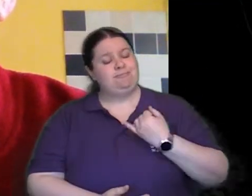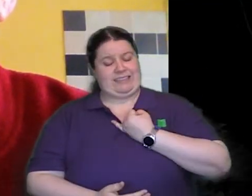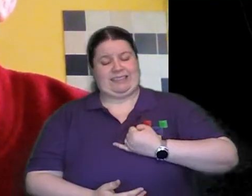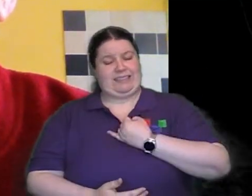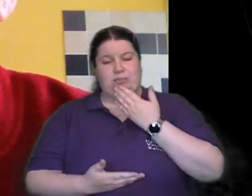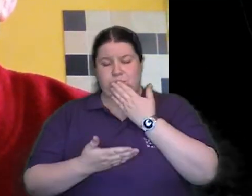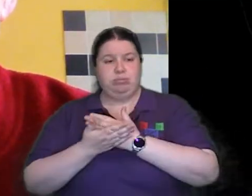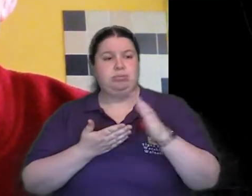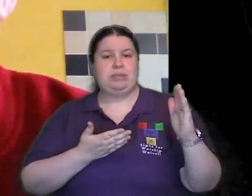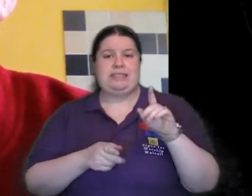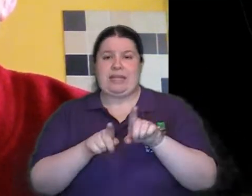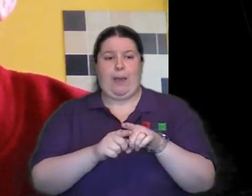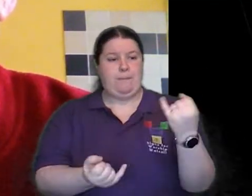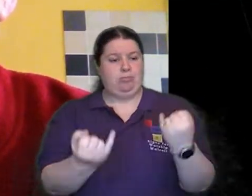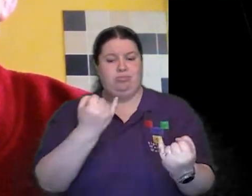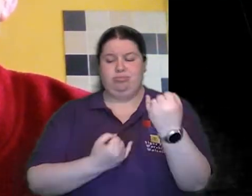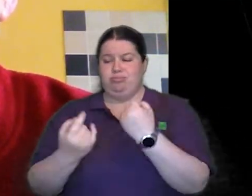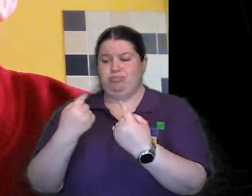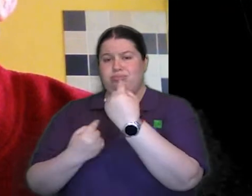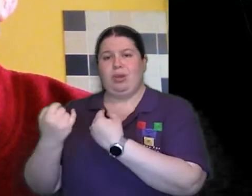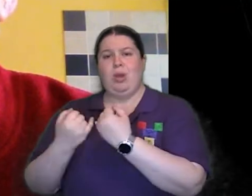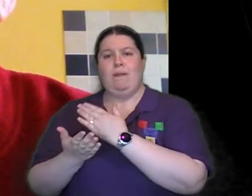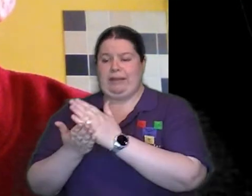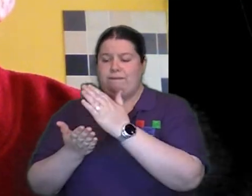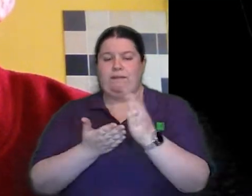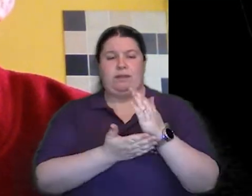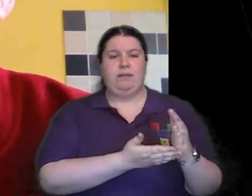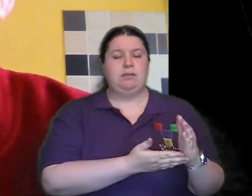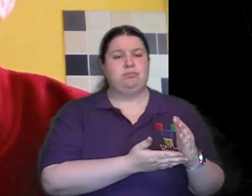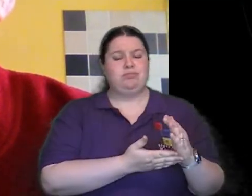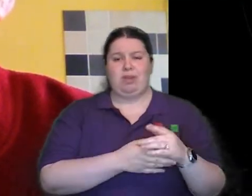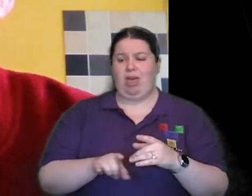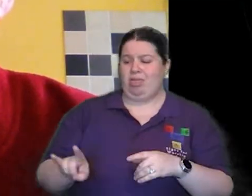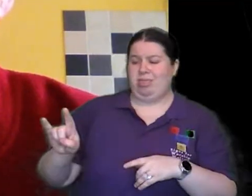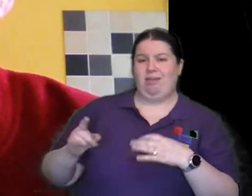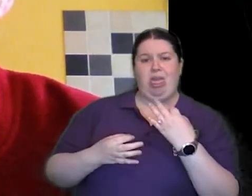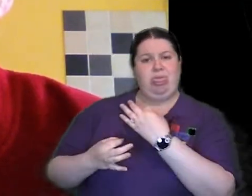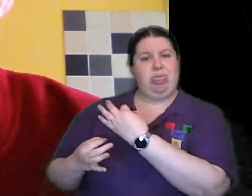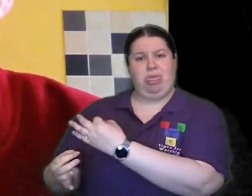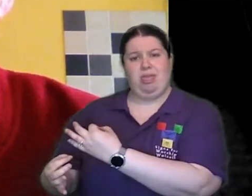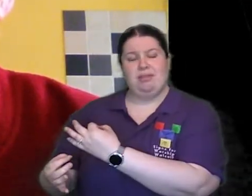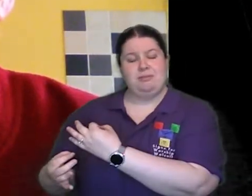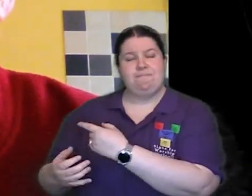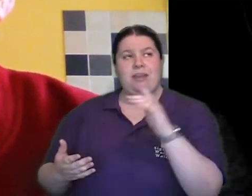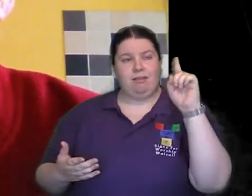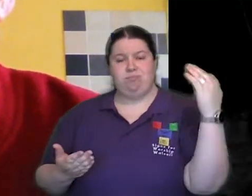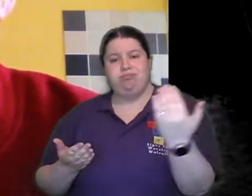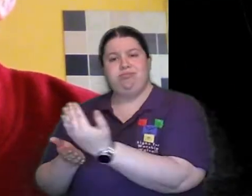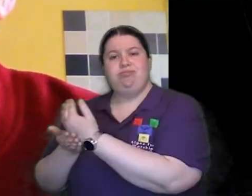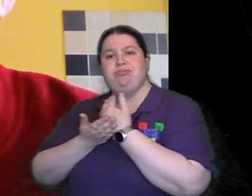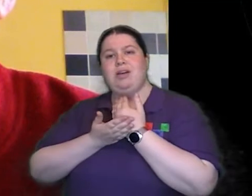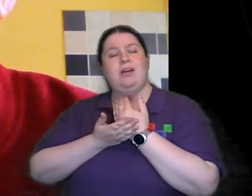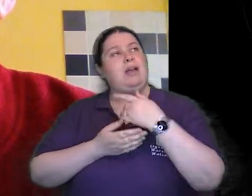bread. Forgive us our sins as we forgive those who sin against us. Lead us not into temptation,